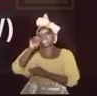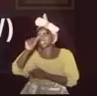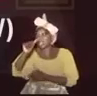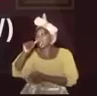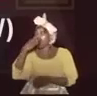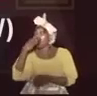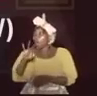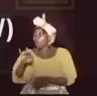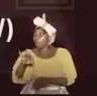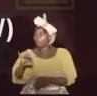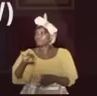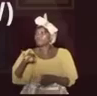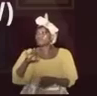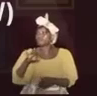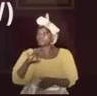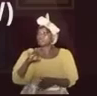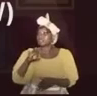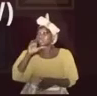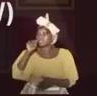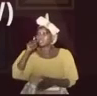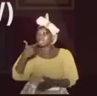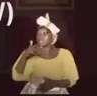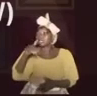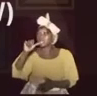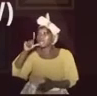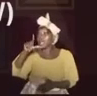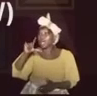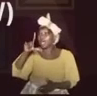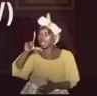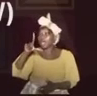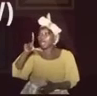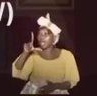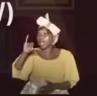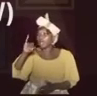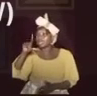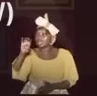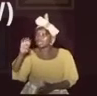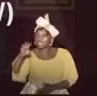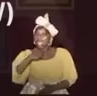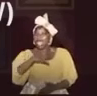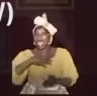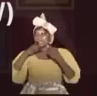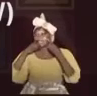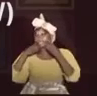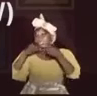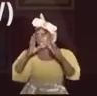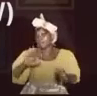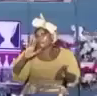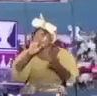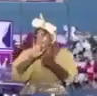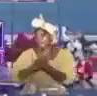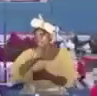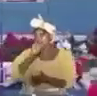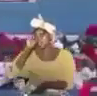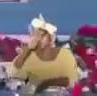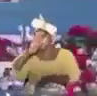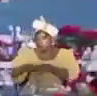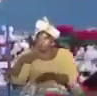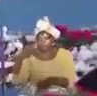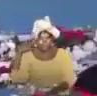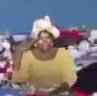11, and manifested his glory, and the disciples believed on him.